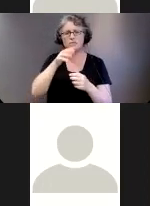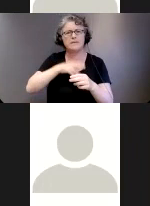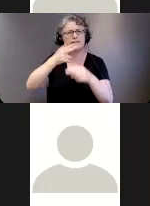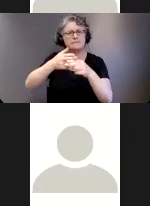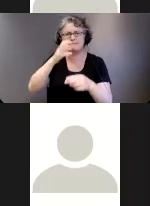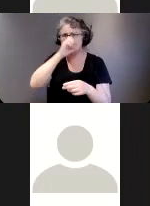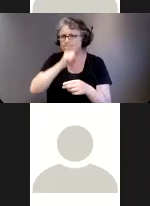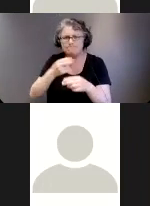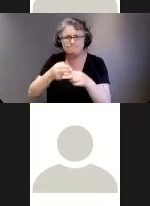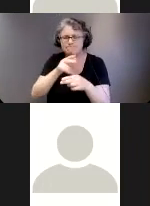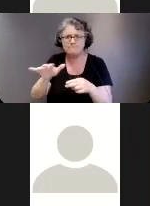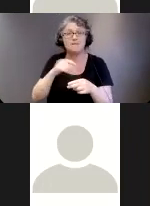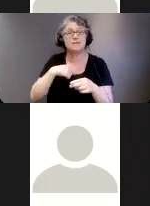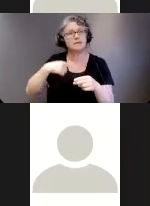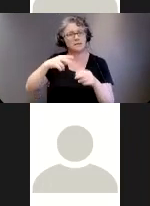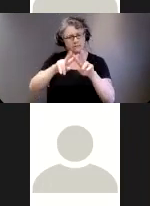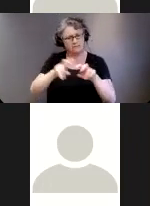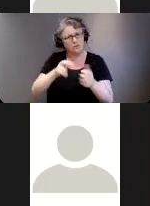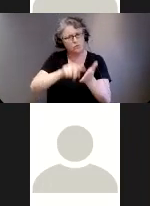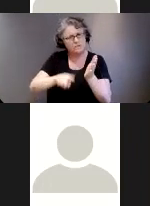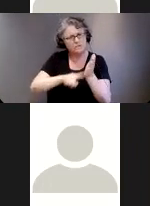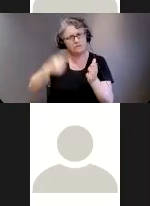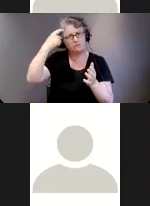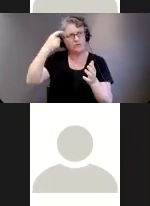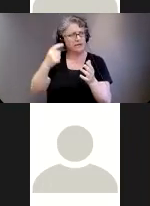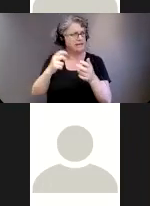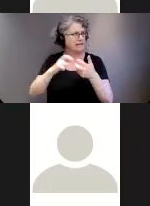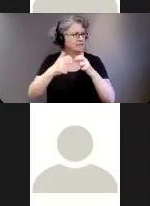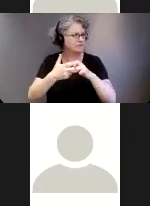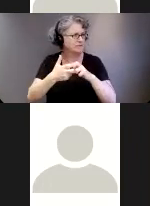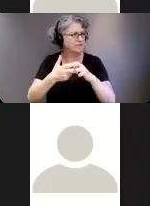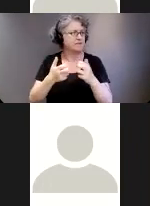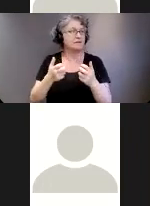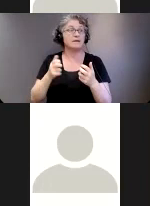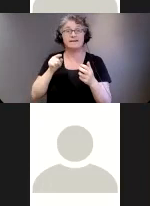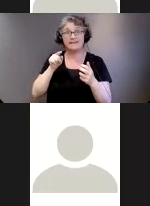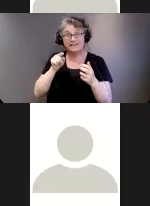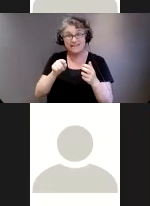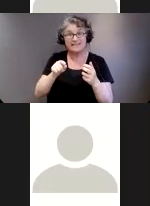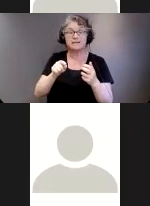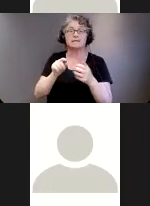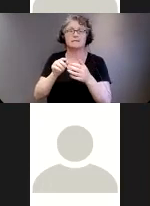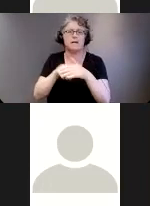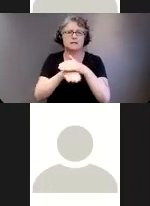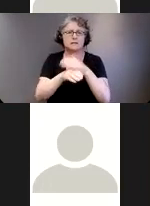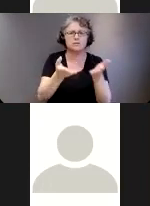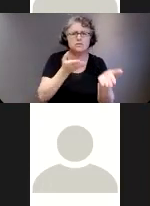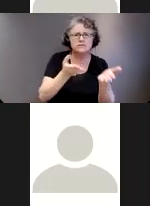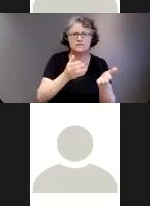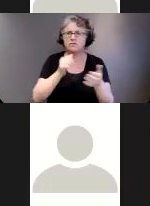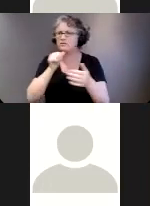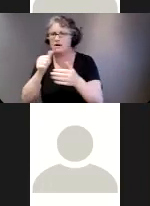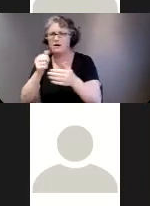injury and trying to estimate the number of women that are accessing services or not accessing services